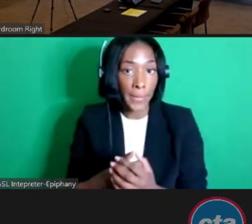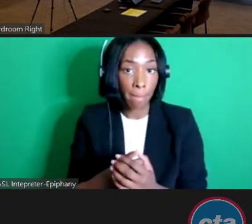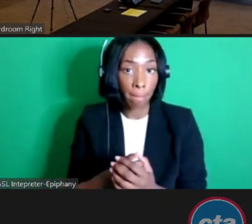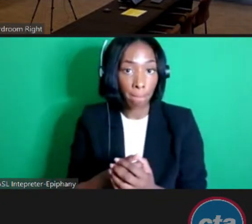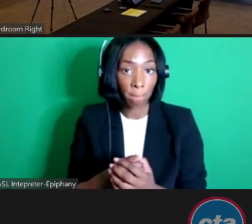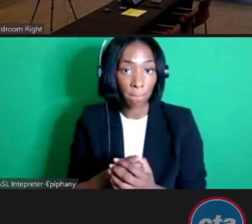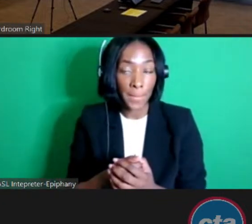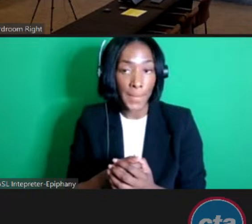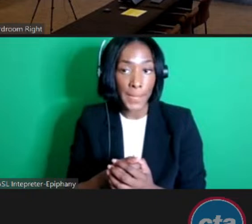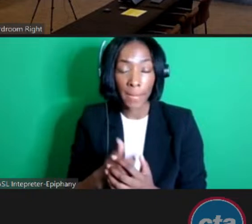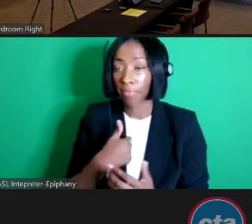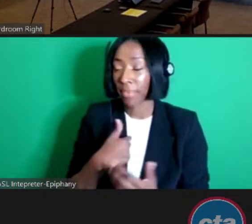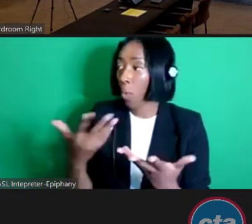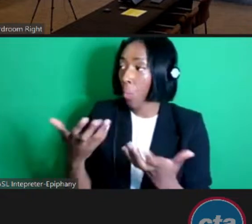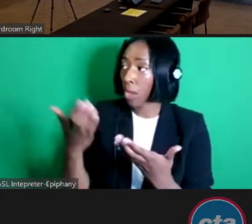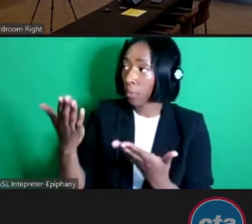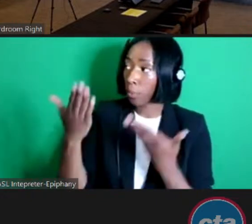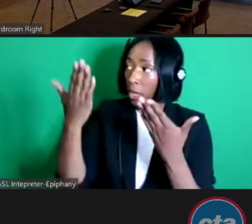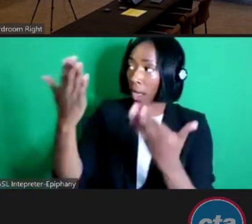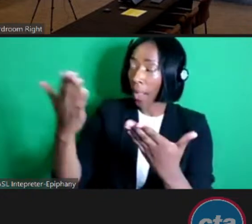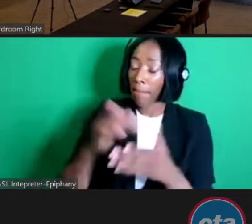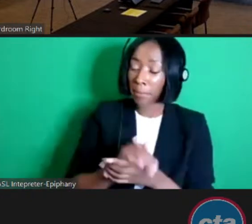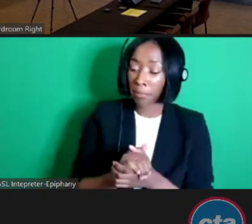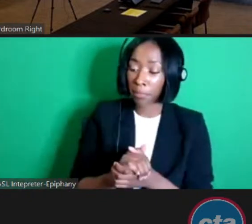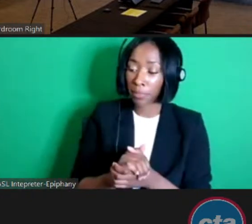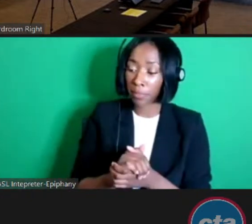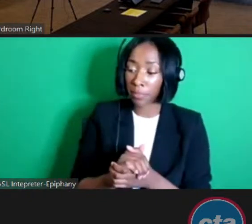Story. I just wanted to bring up the